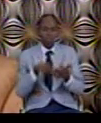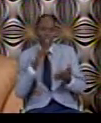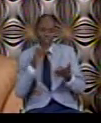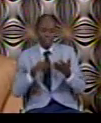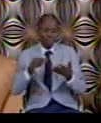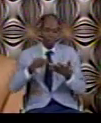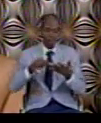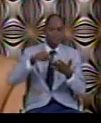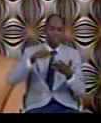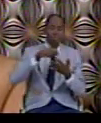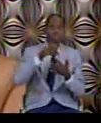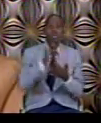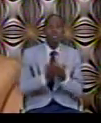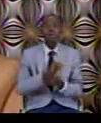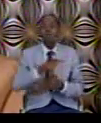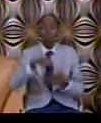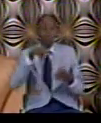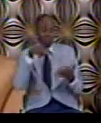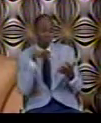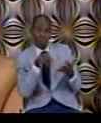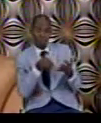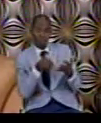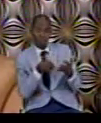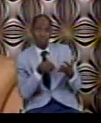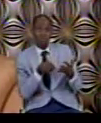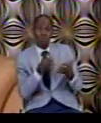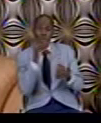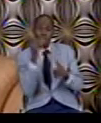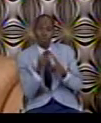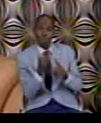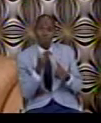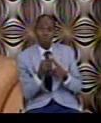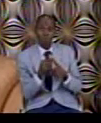you are that, this word,